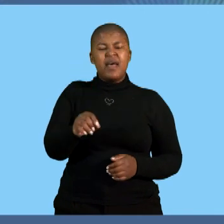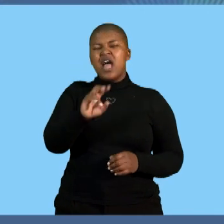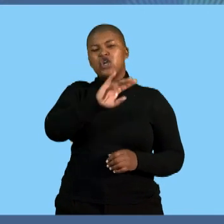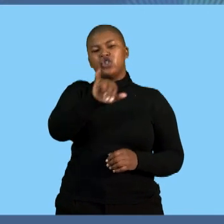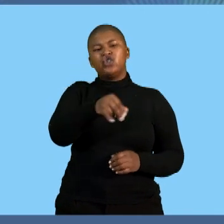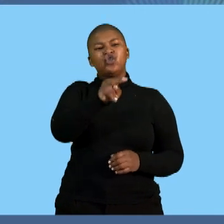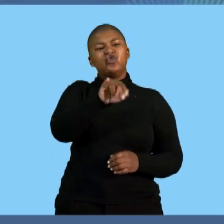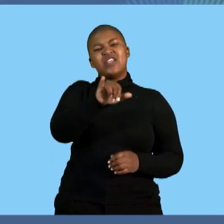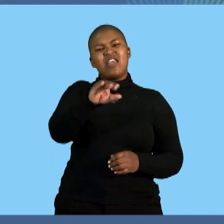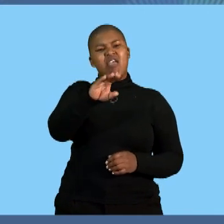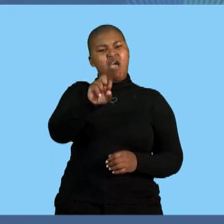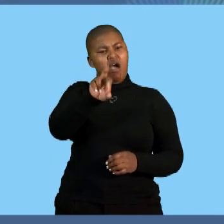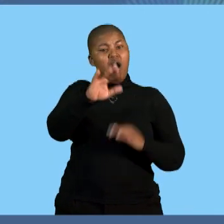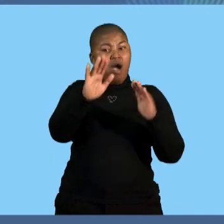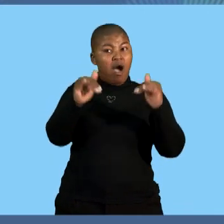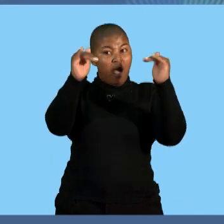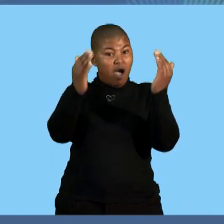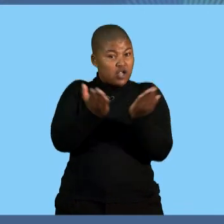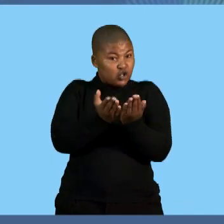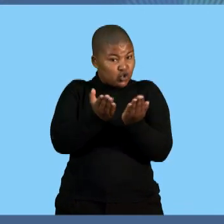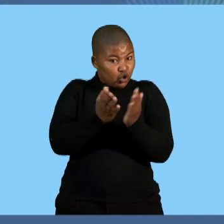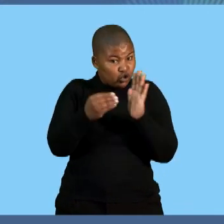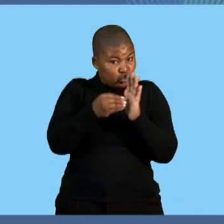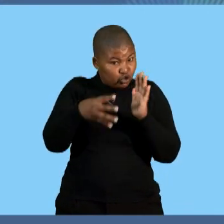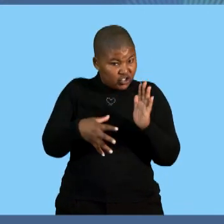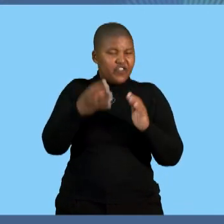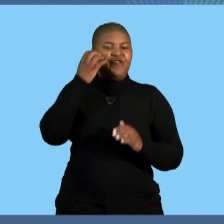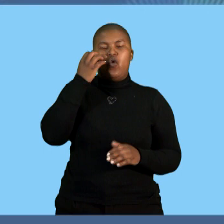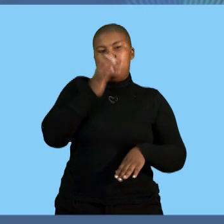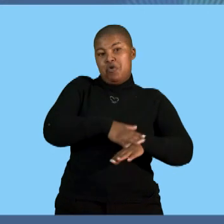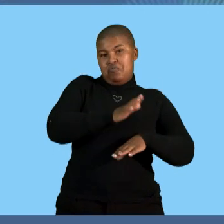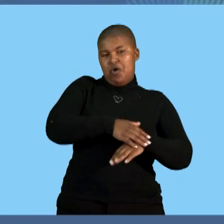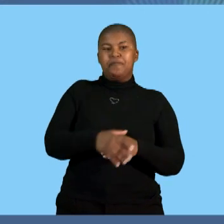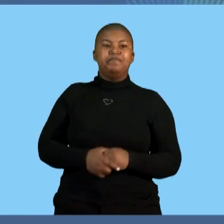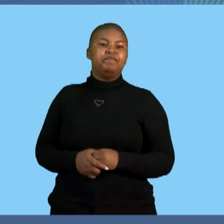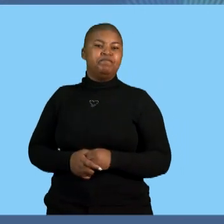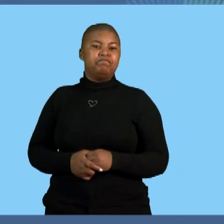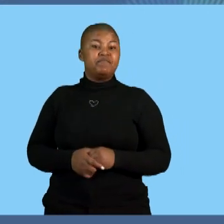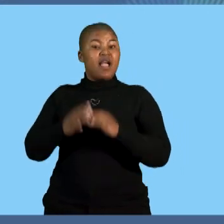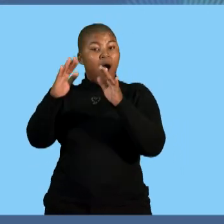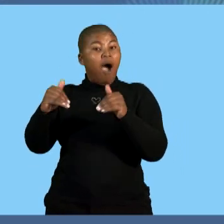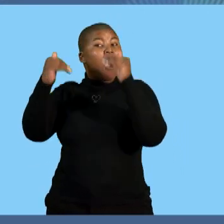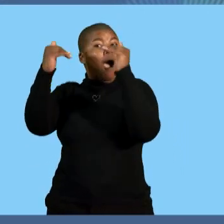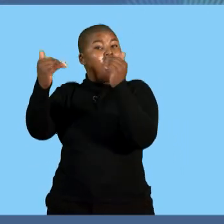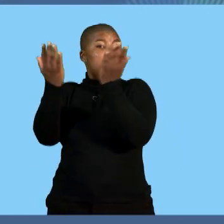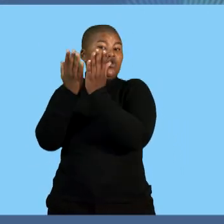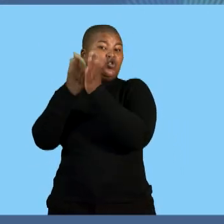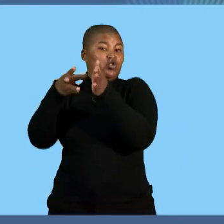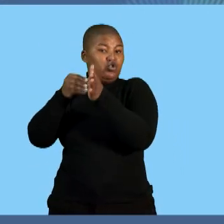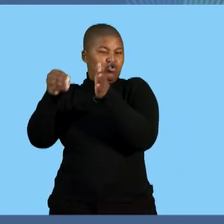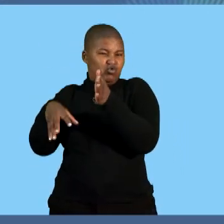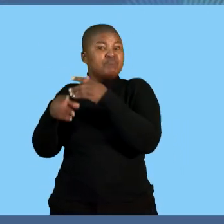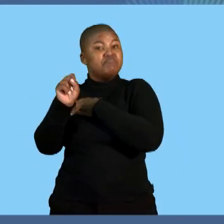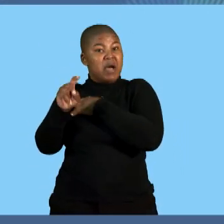junior high school students mostly use their smartphones. High school students is over